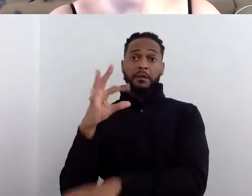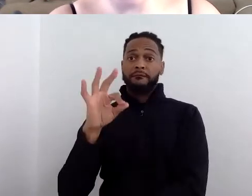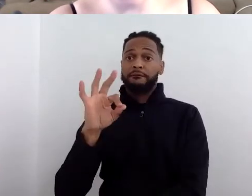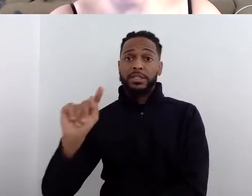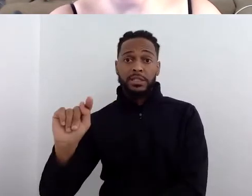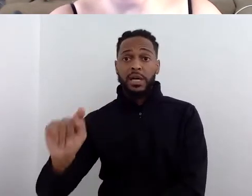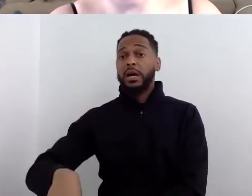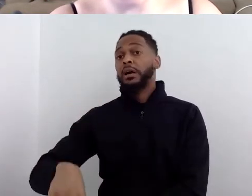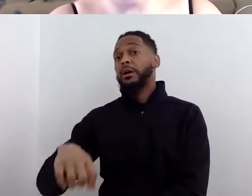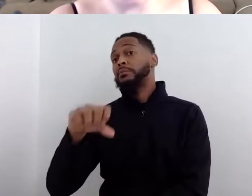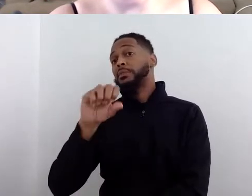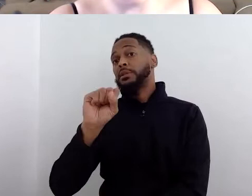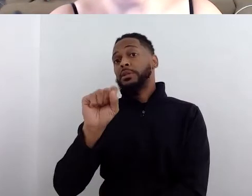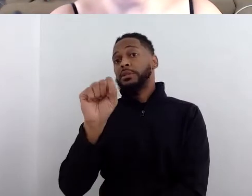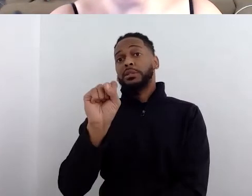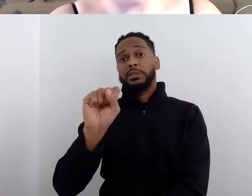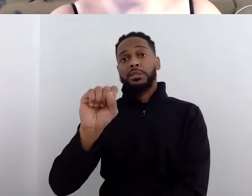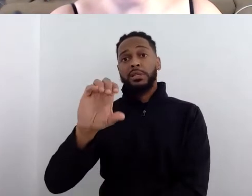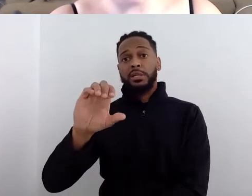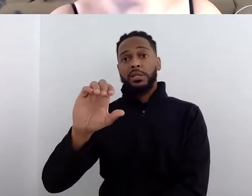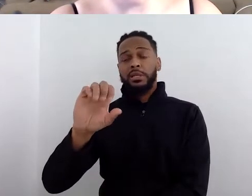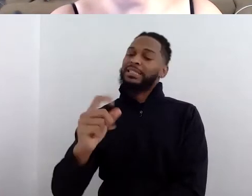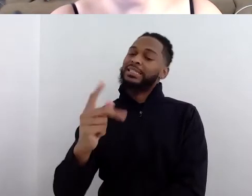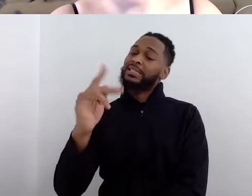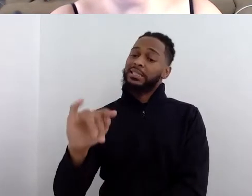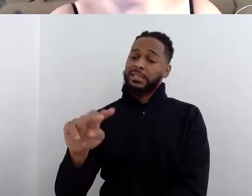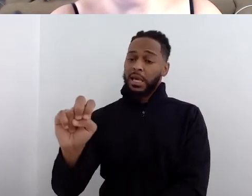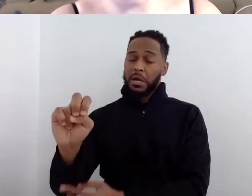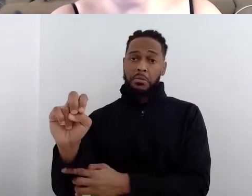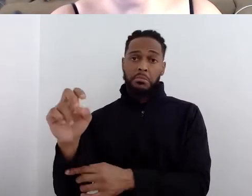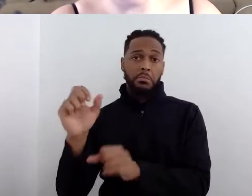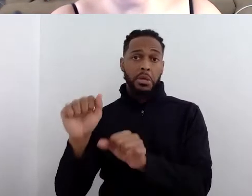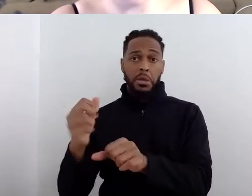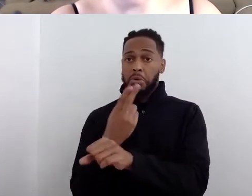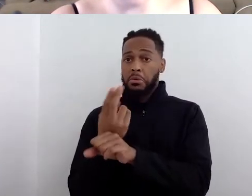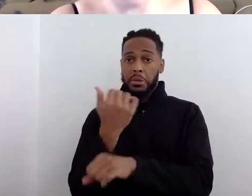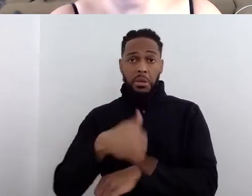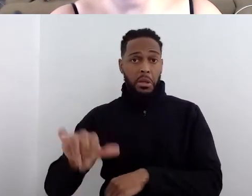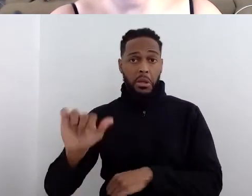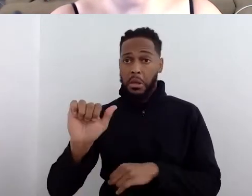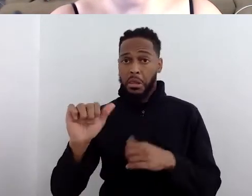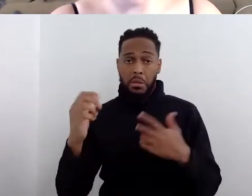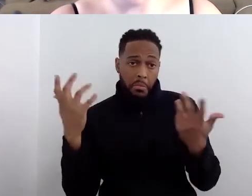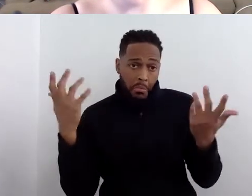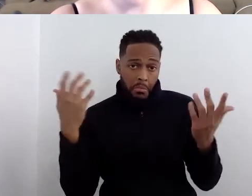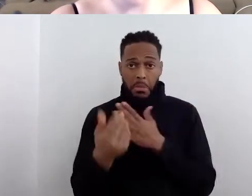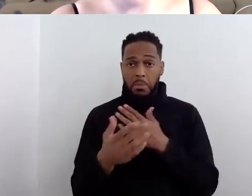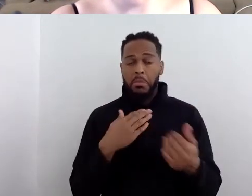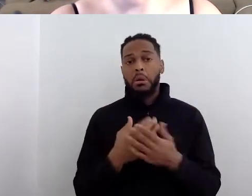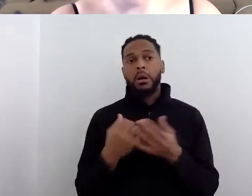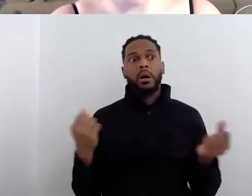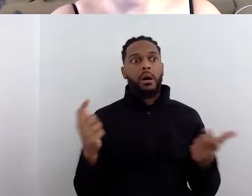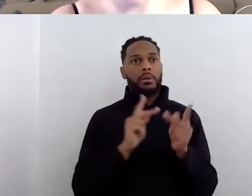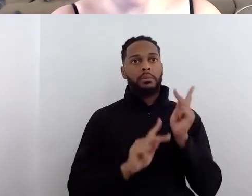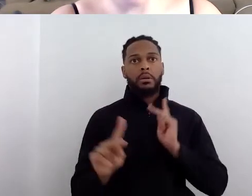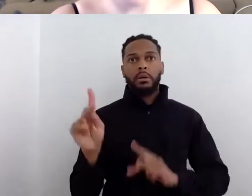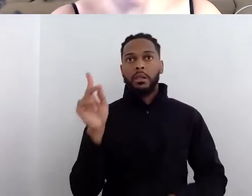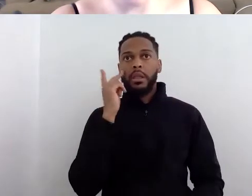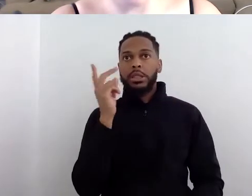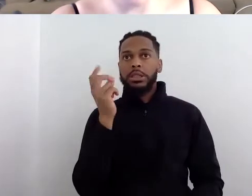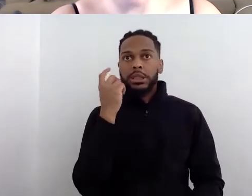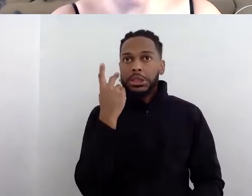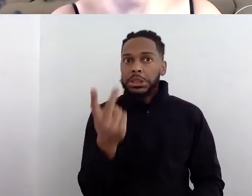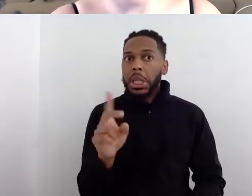anything. And so at first it was this bad frenzy. It's like all these people we haven't gotten to see. I don't even know